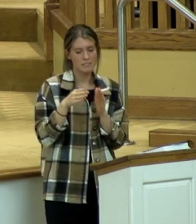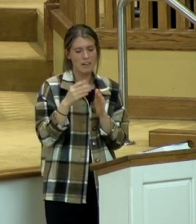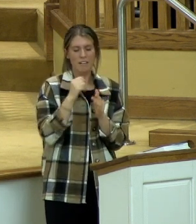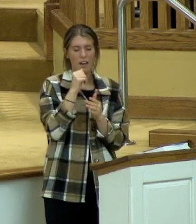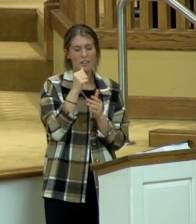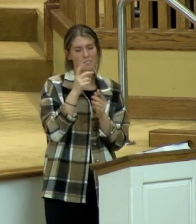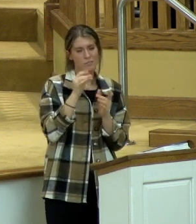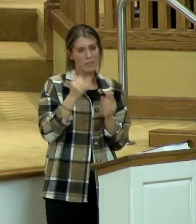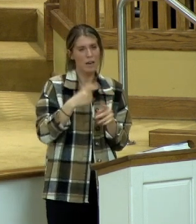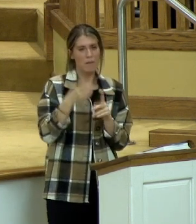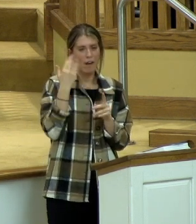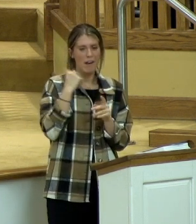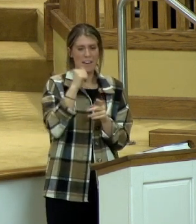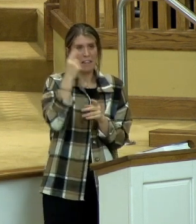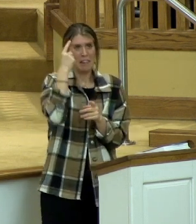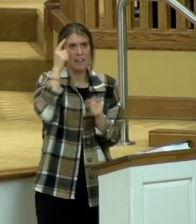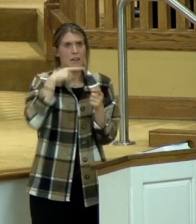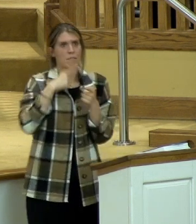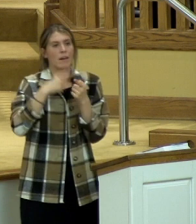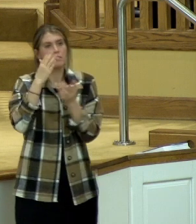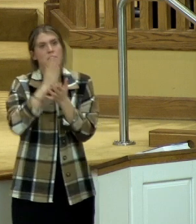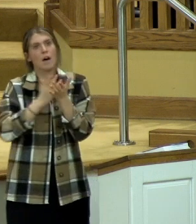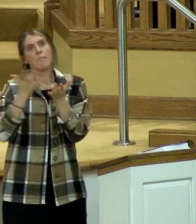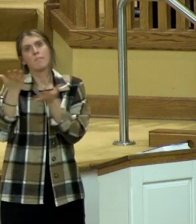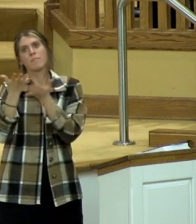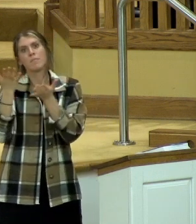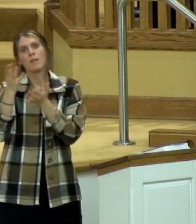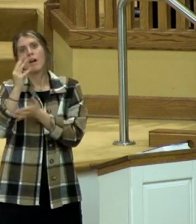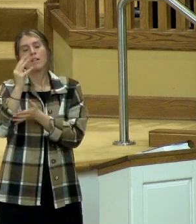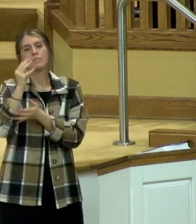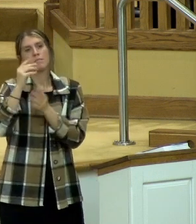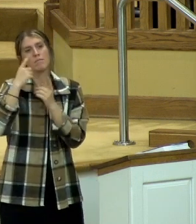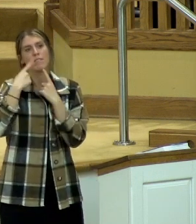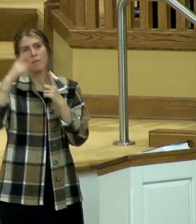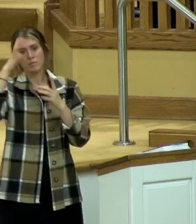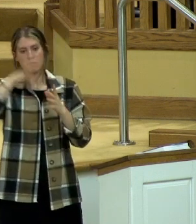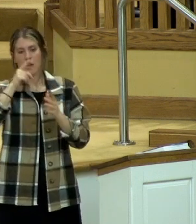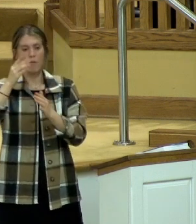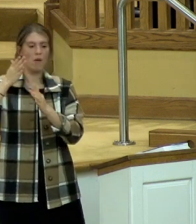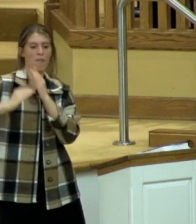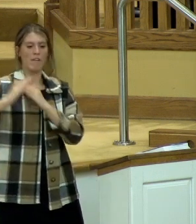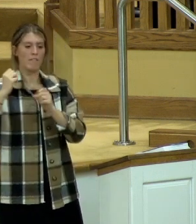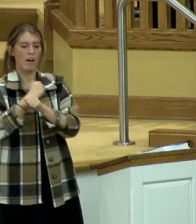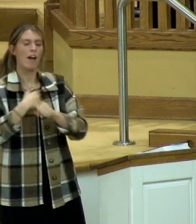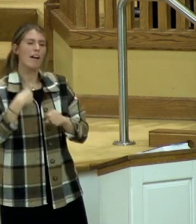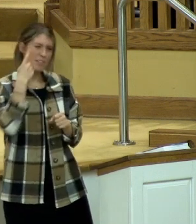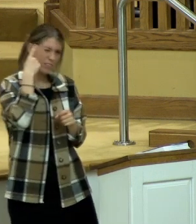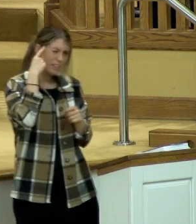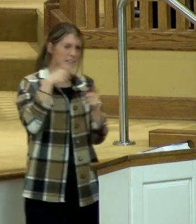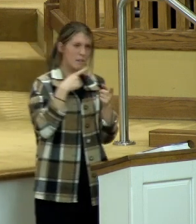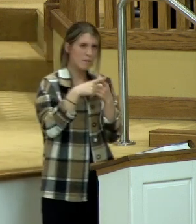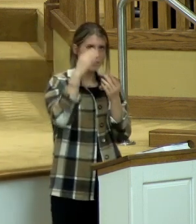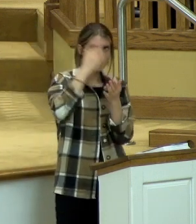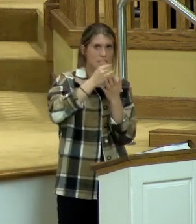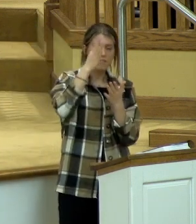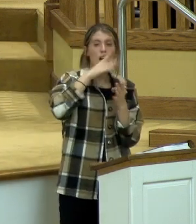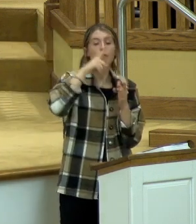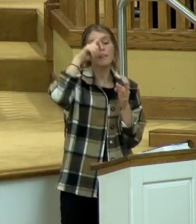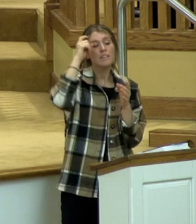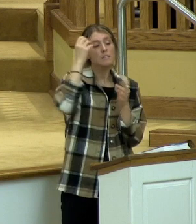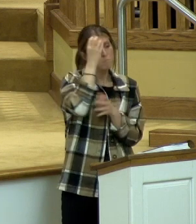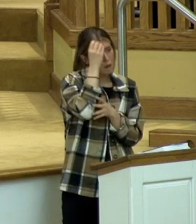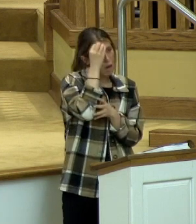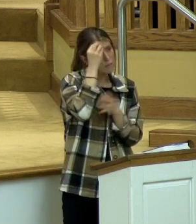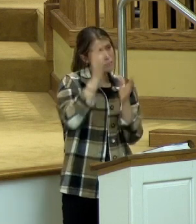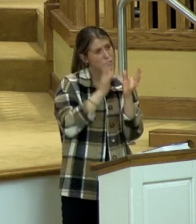anymore, but I wasn't thinking about some incredible martial artist. I was thinking about the incredible Son of God even while I was studying martial arts, right? Because pondering